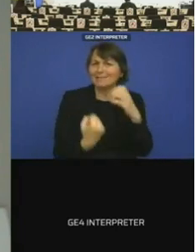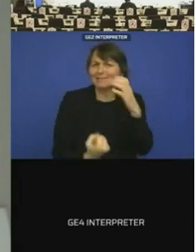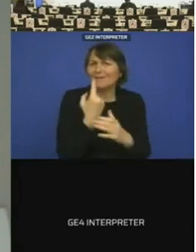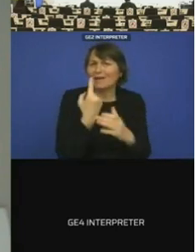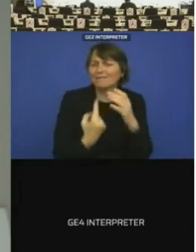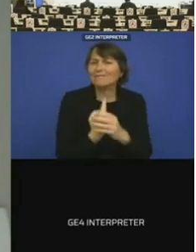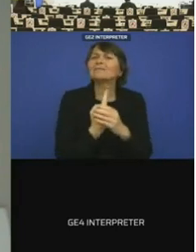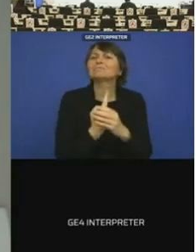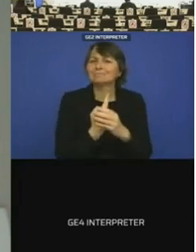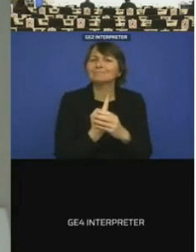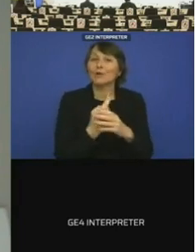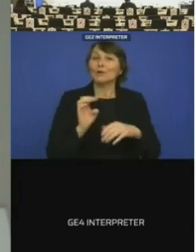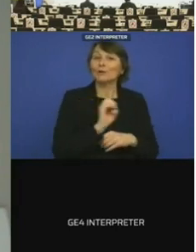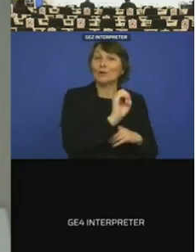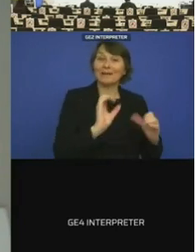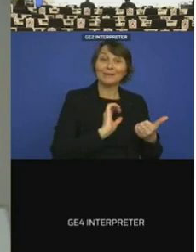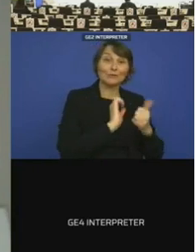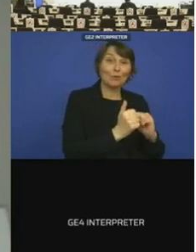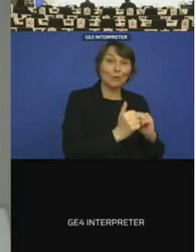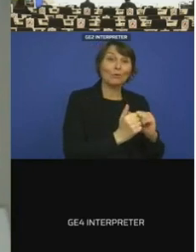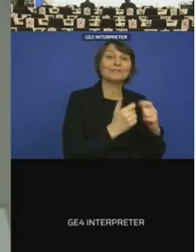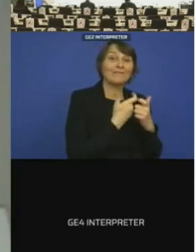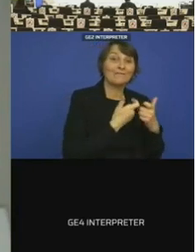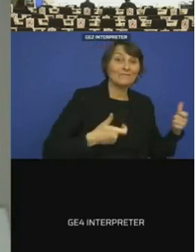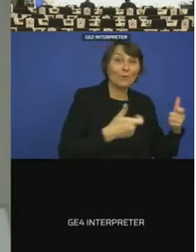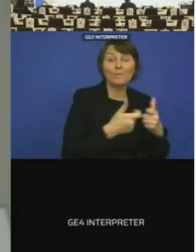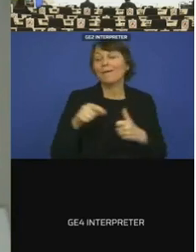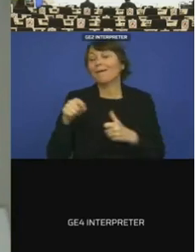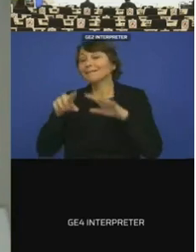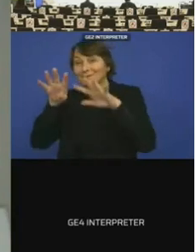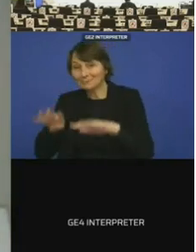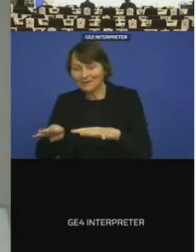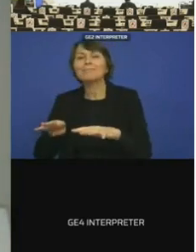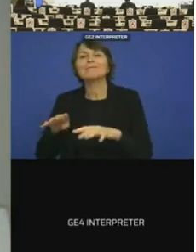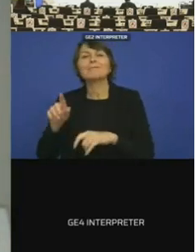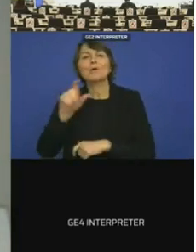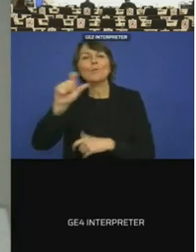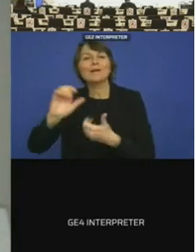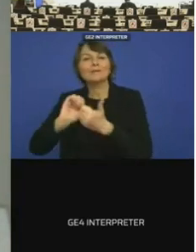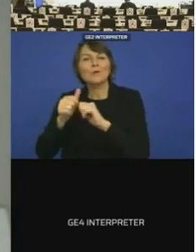European Sport Forum and our European Week of Sport in September. Thank you very much.